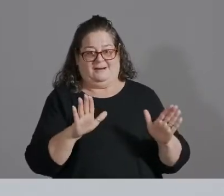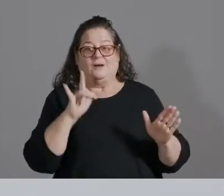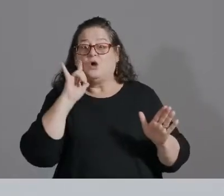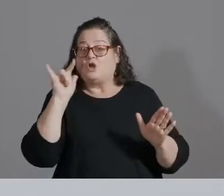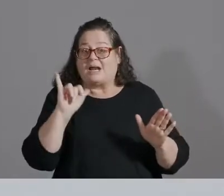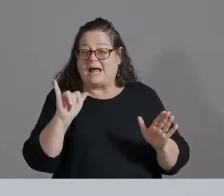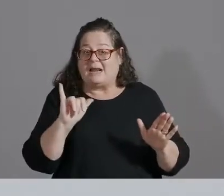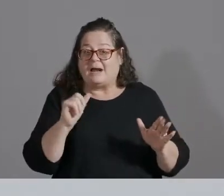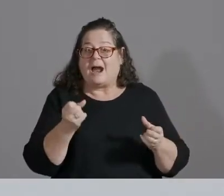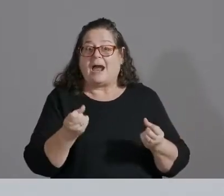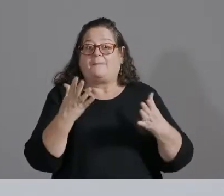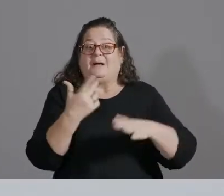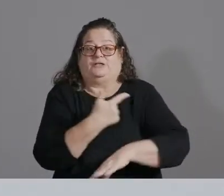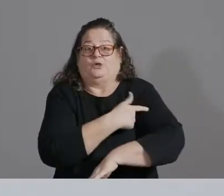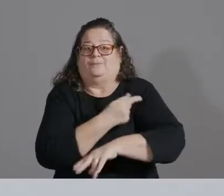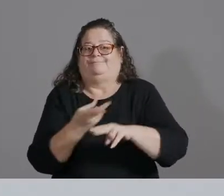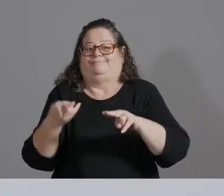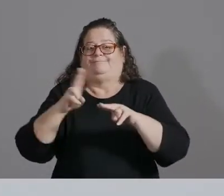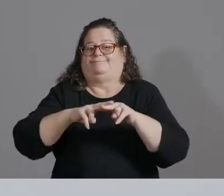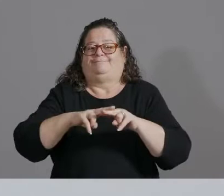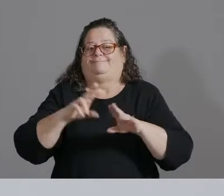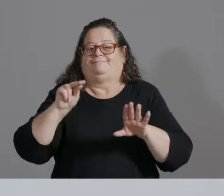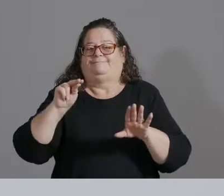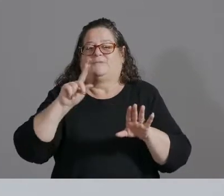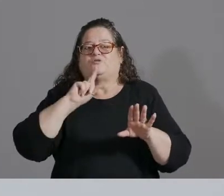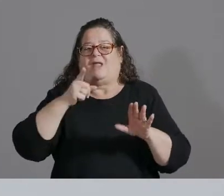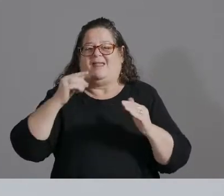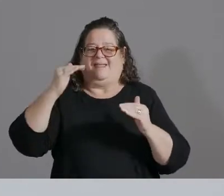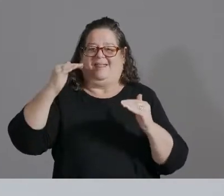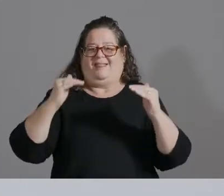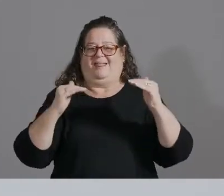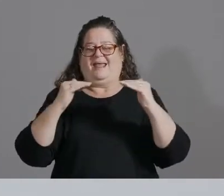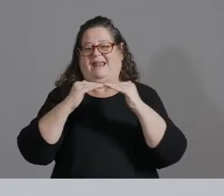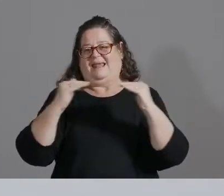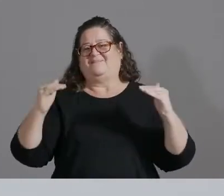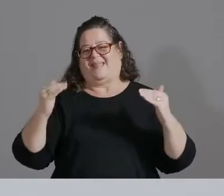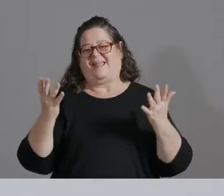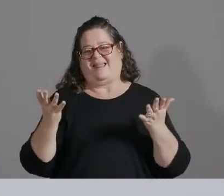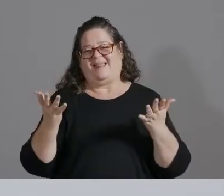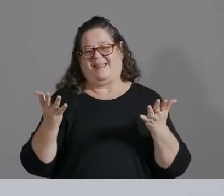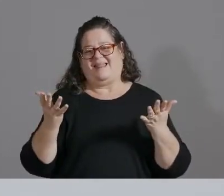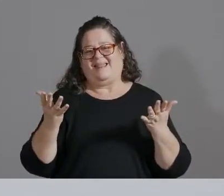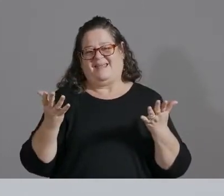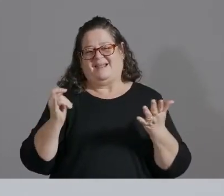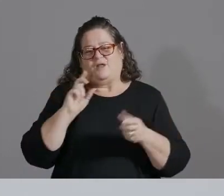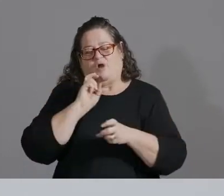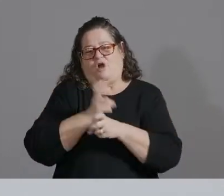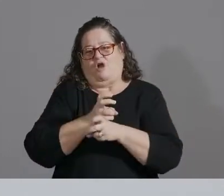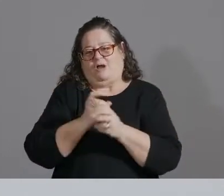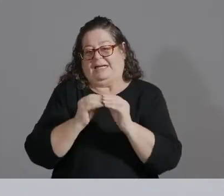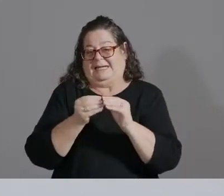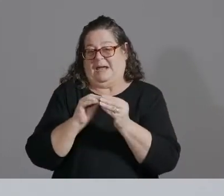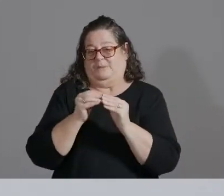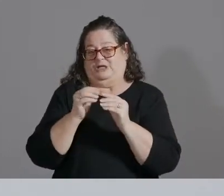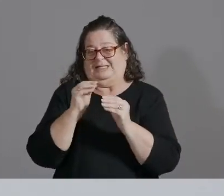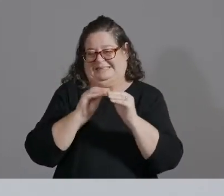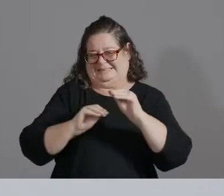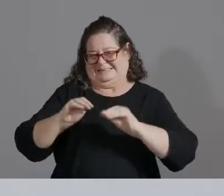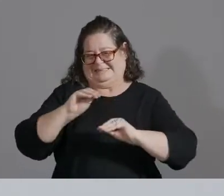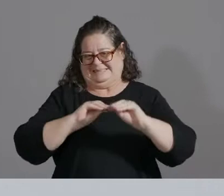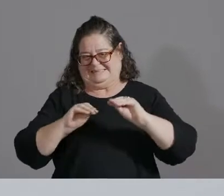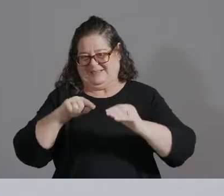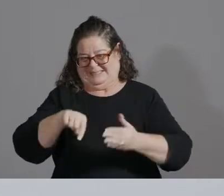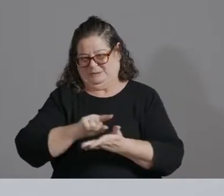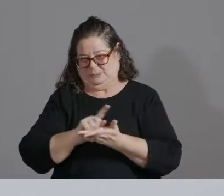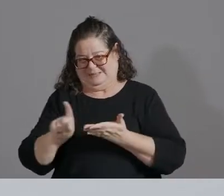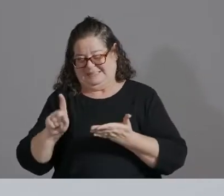just making us technically able to record that 6th dose. So next week it may look like we get a huge